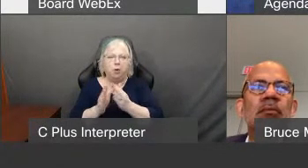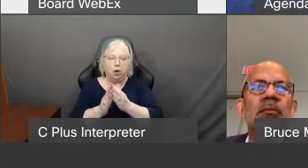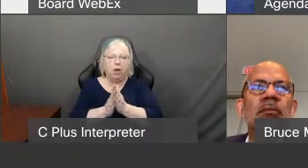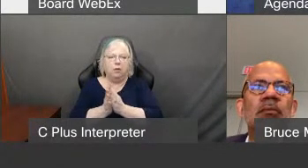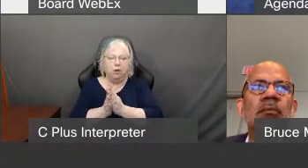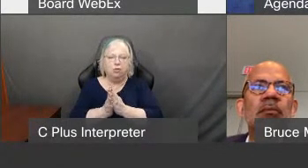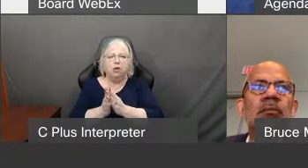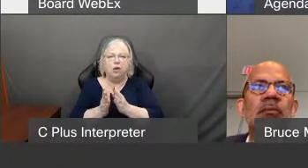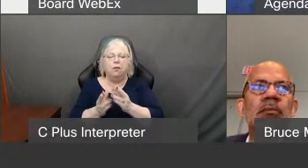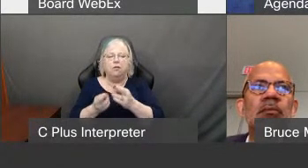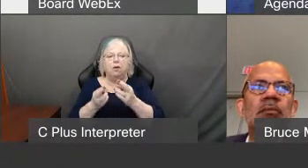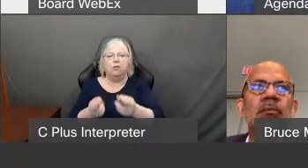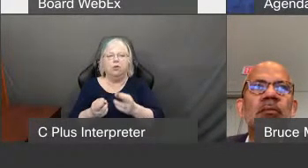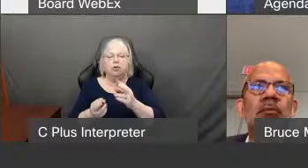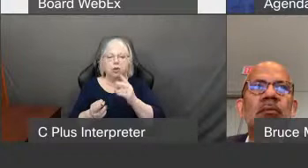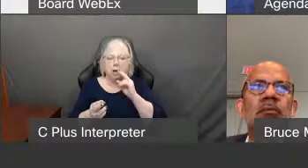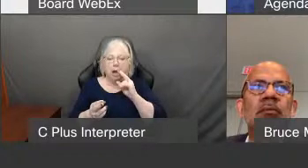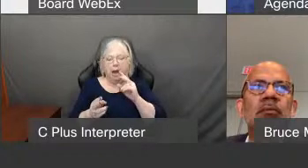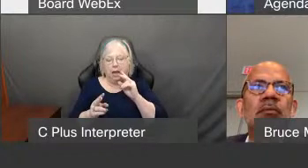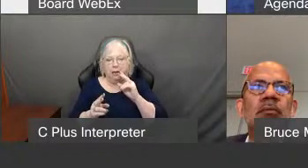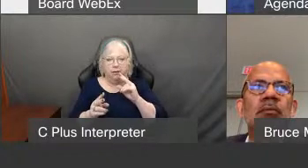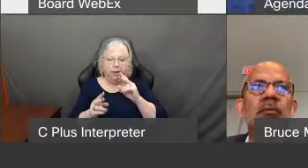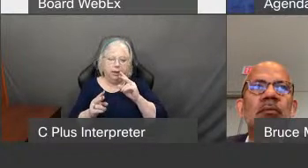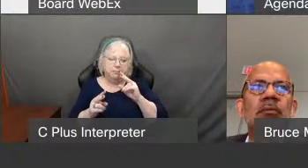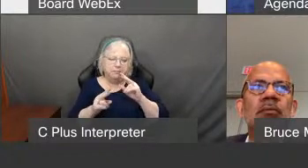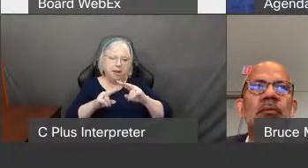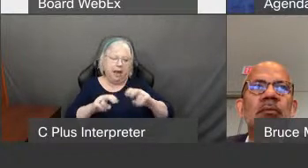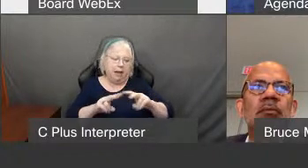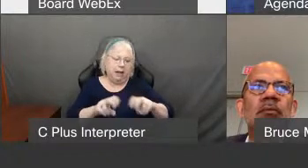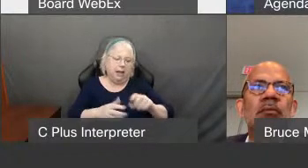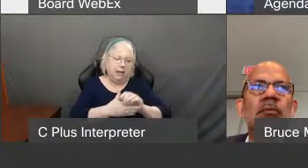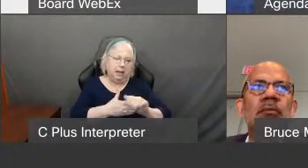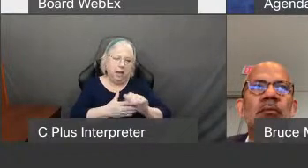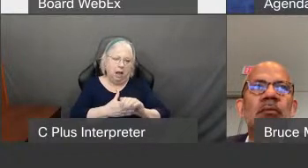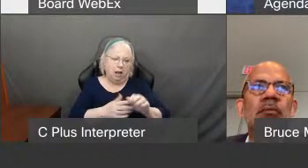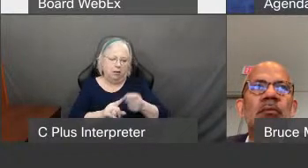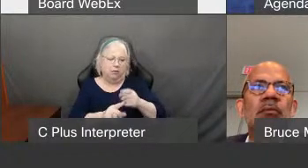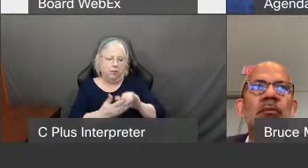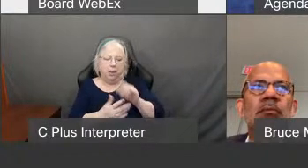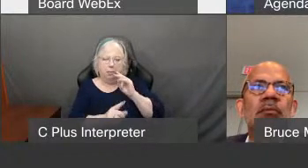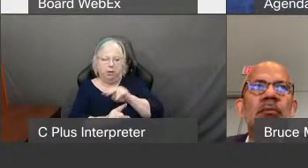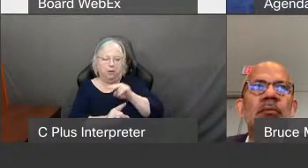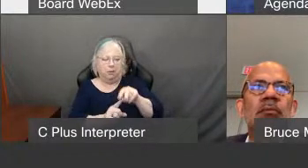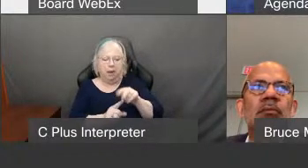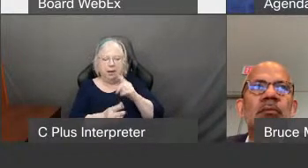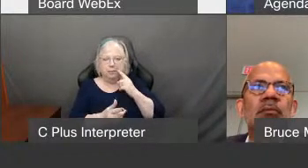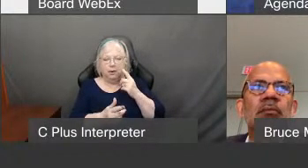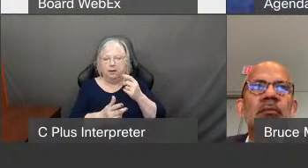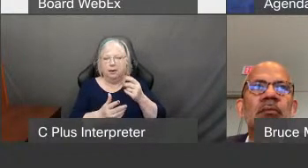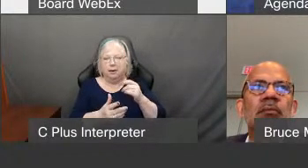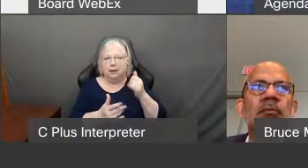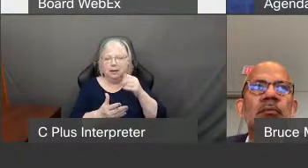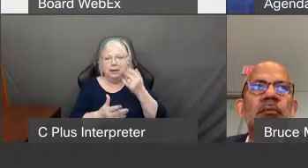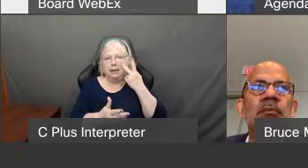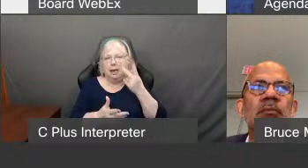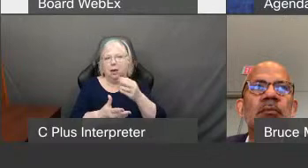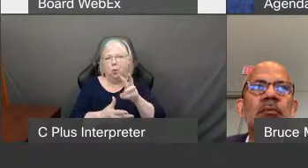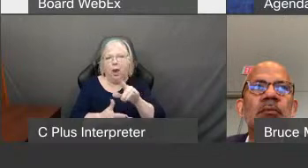that vantage point to see how they could be used. Yes, ma'am. Thank